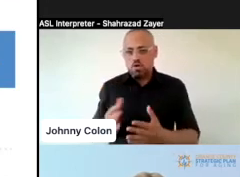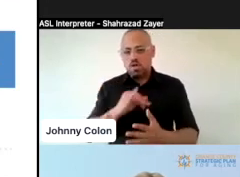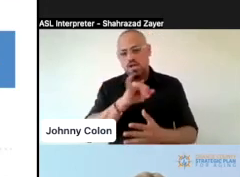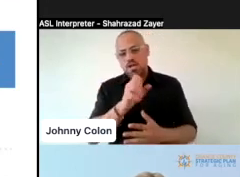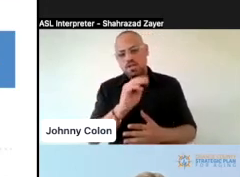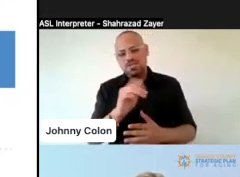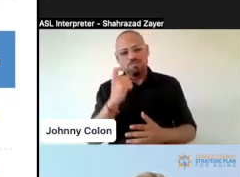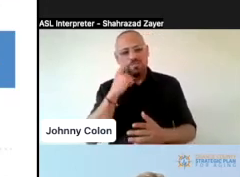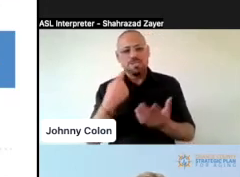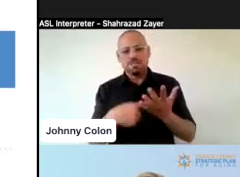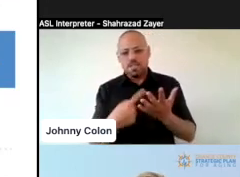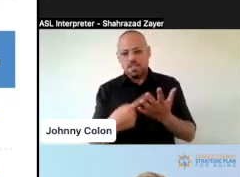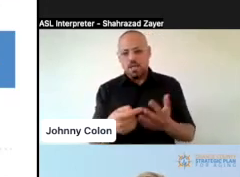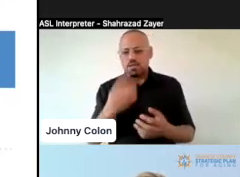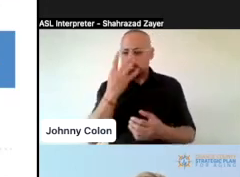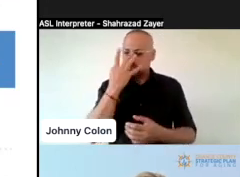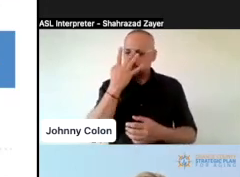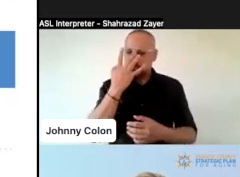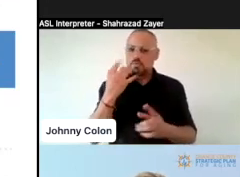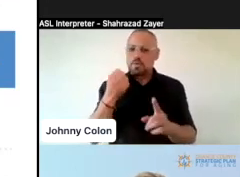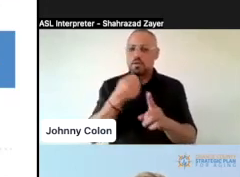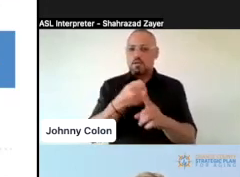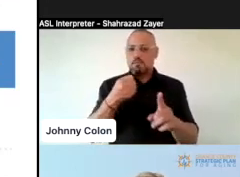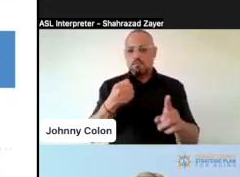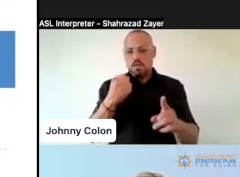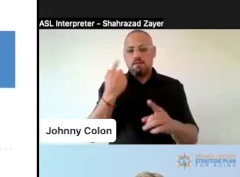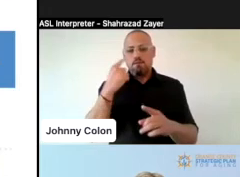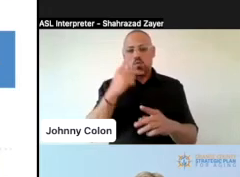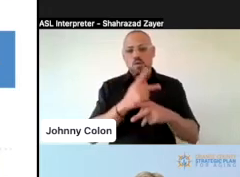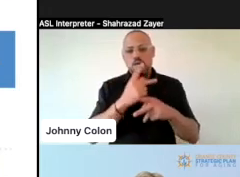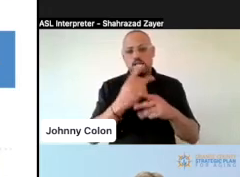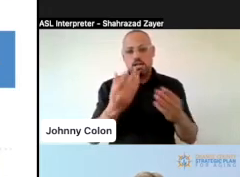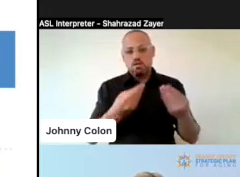about, the impact on caregivers.